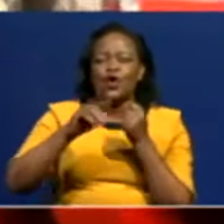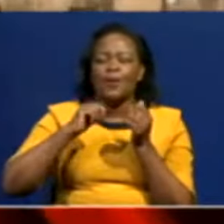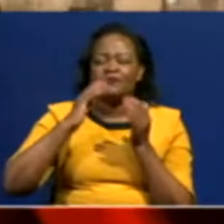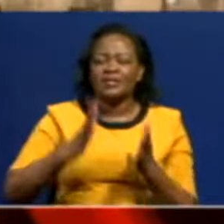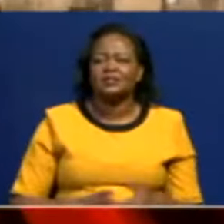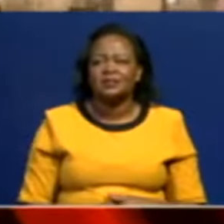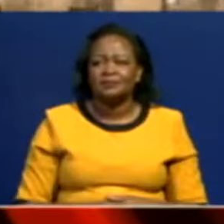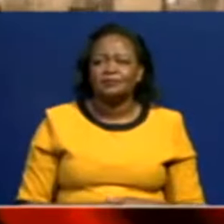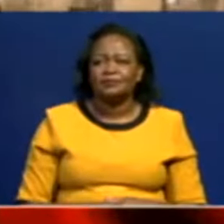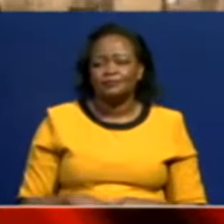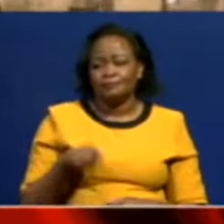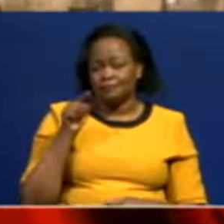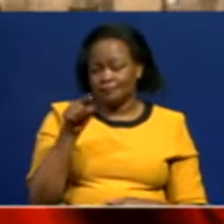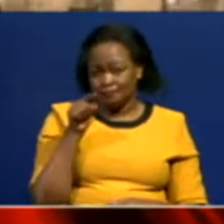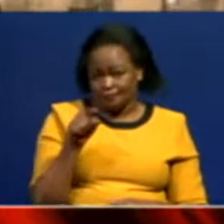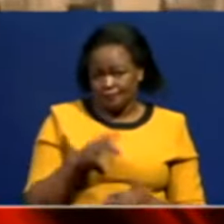manufacturers.